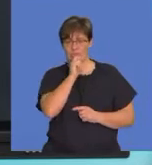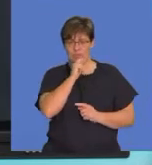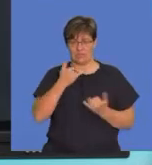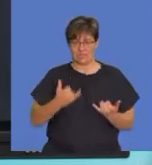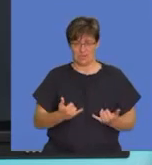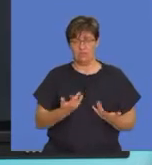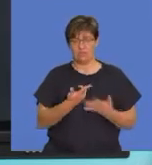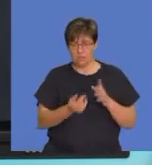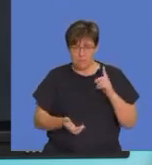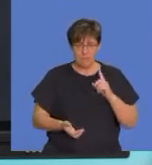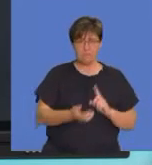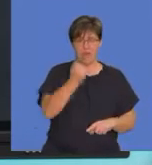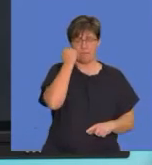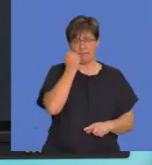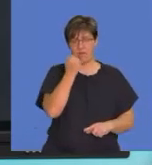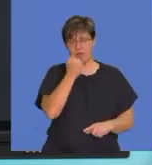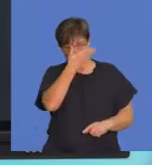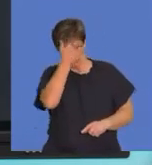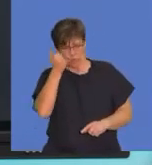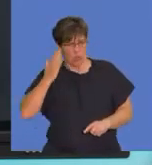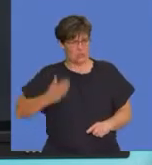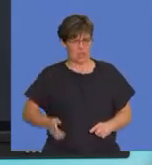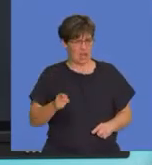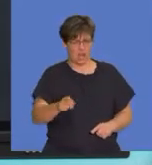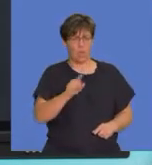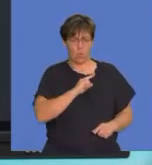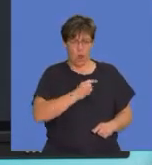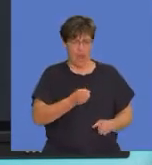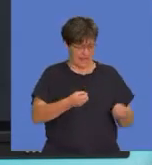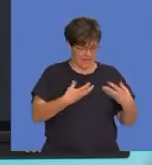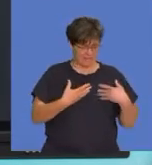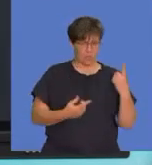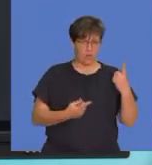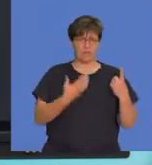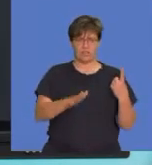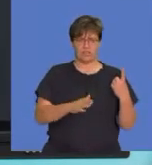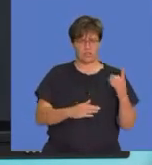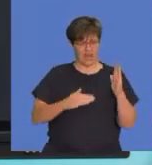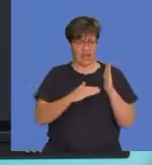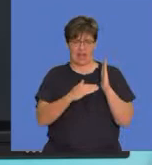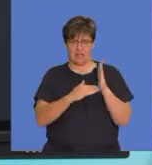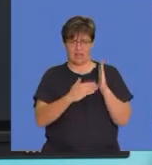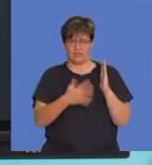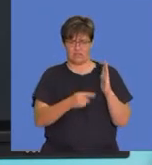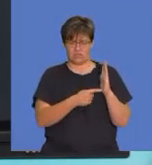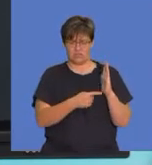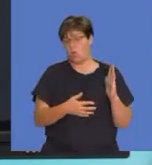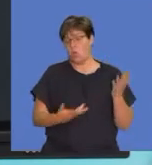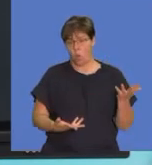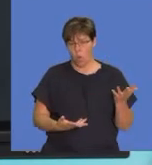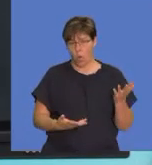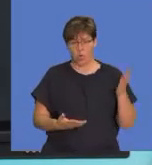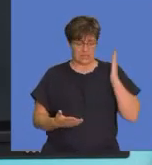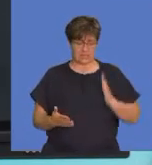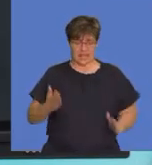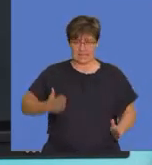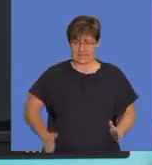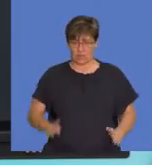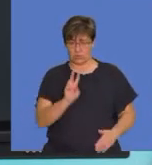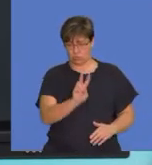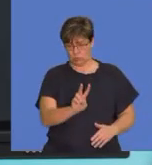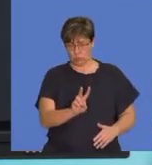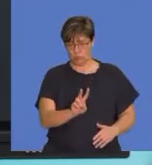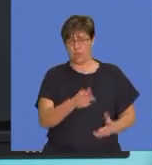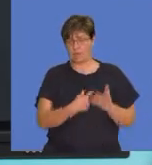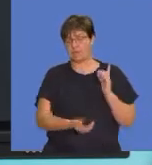try and find an unknown side given one side and an angle maybe, or given two other sides and